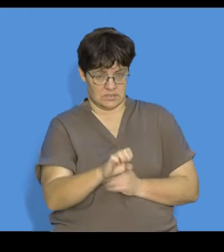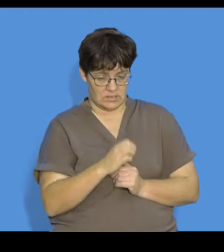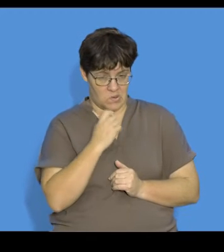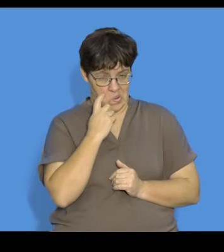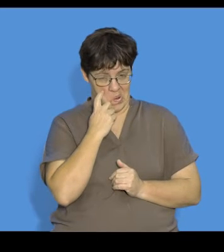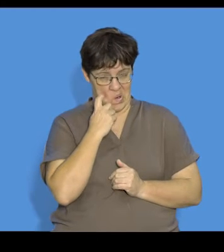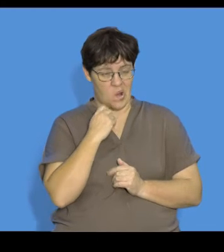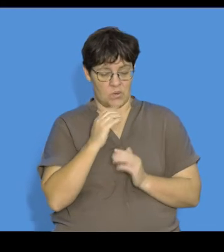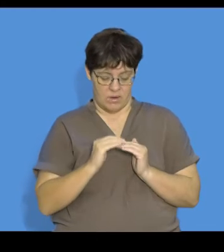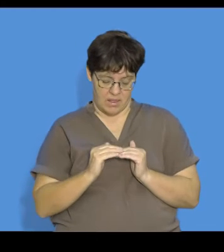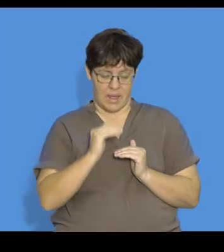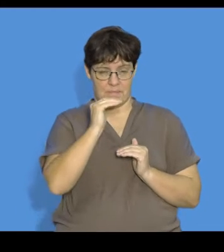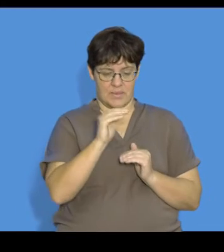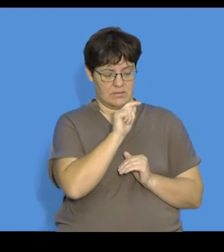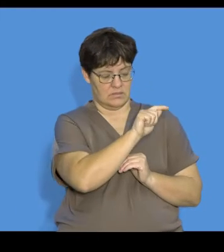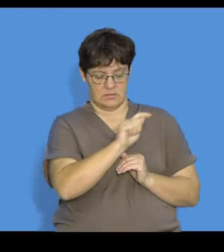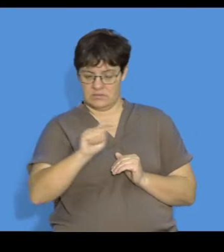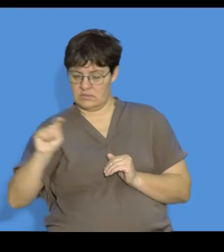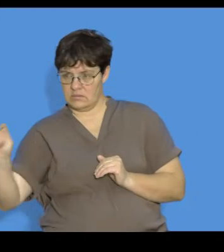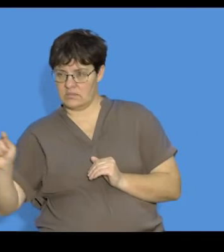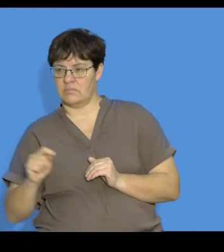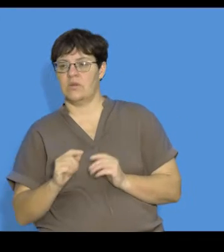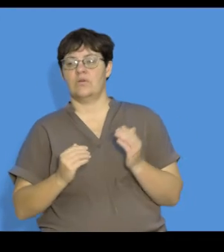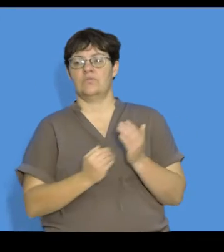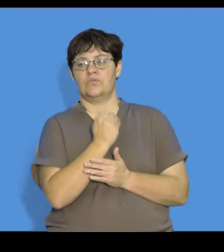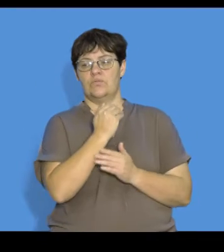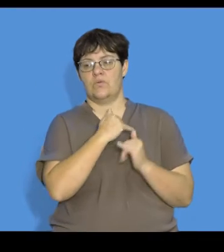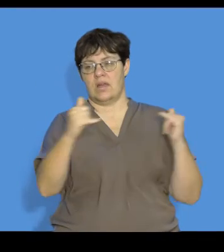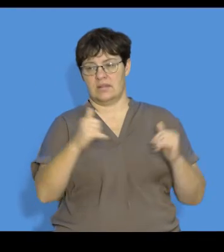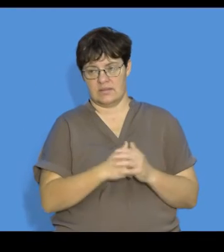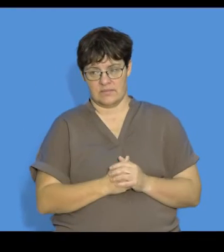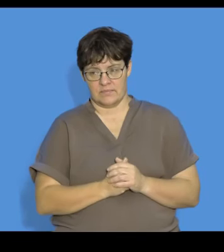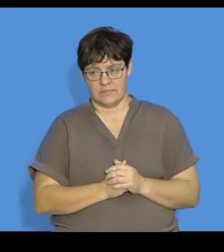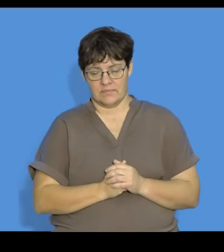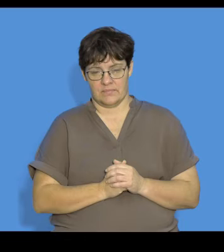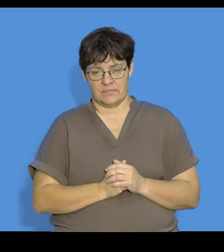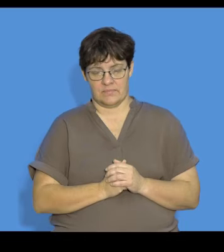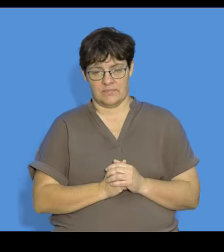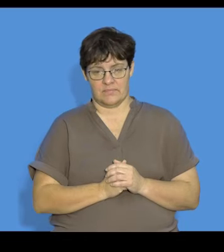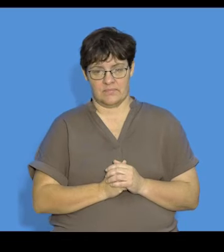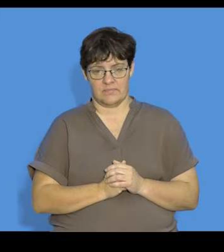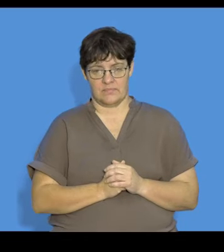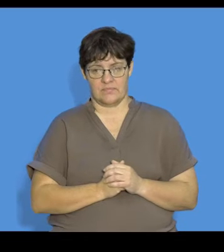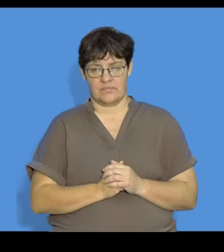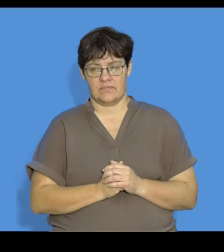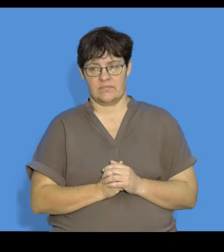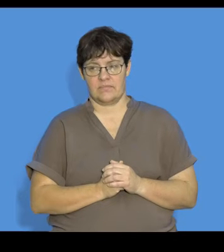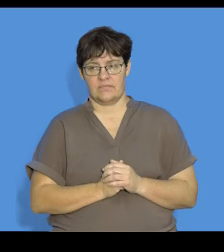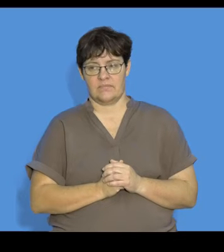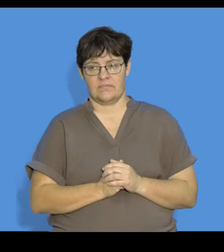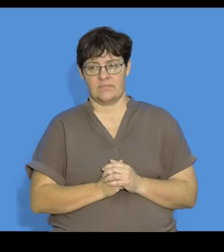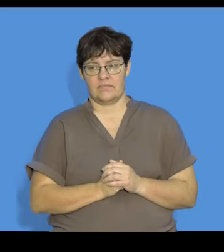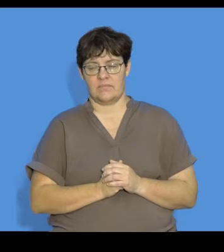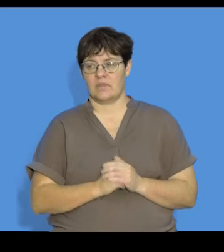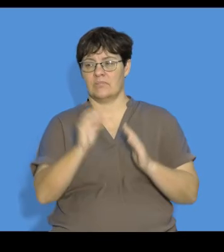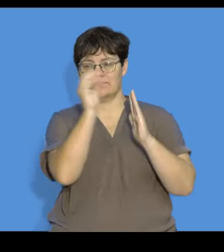1 unit up, which will be at 1, and that will be my new asymptote. And then write